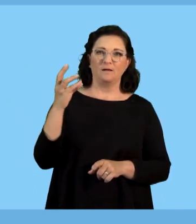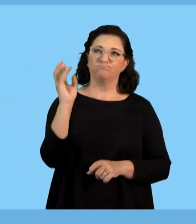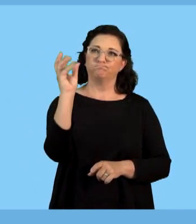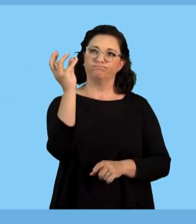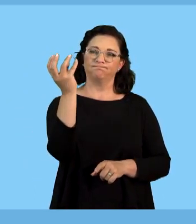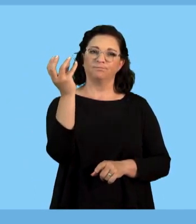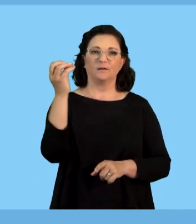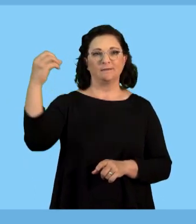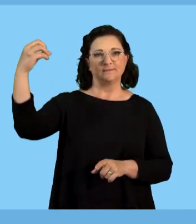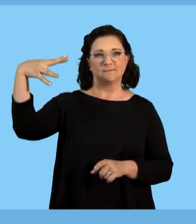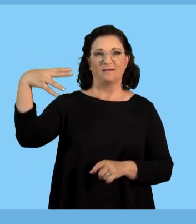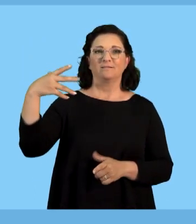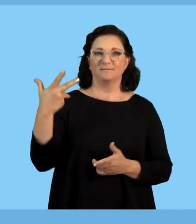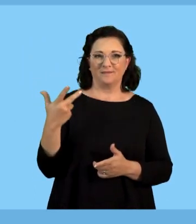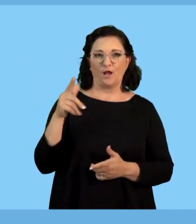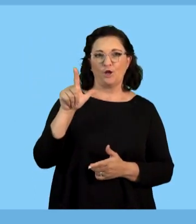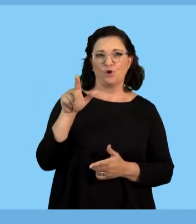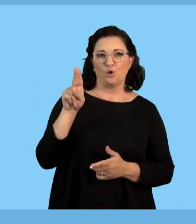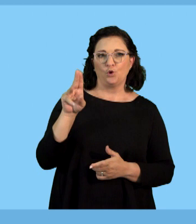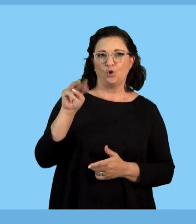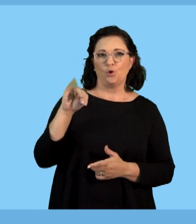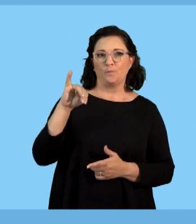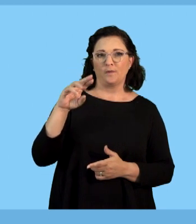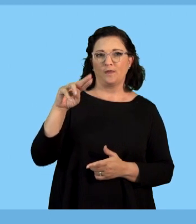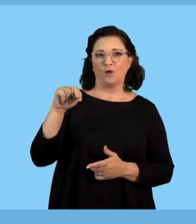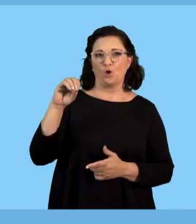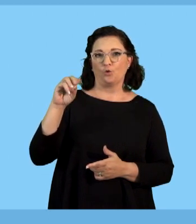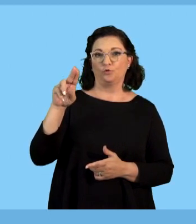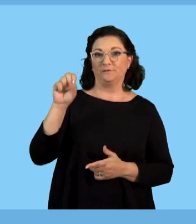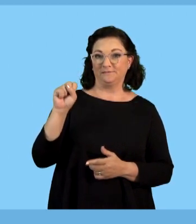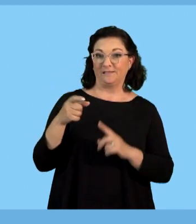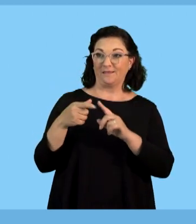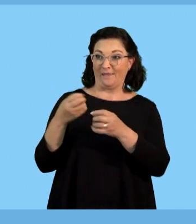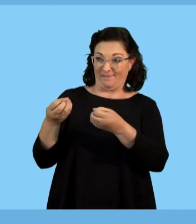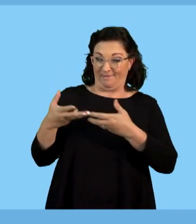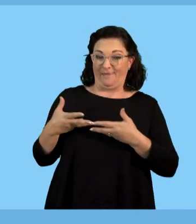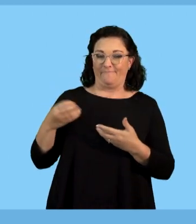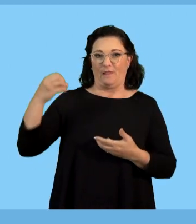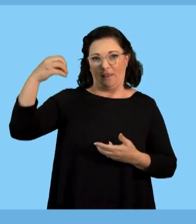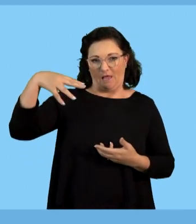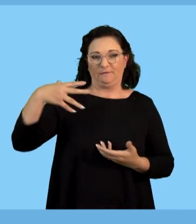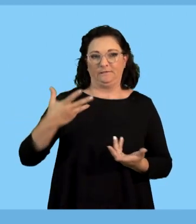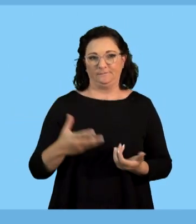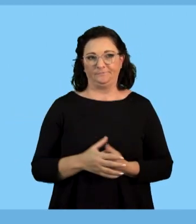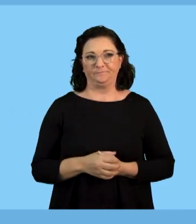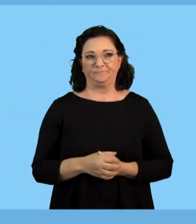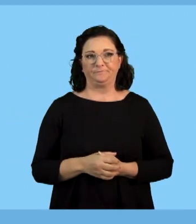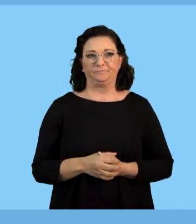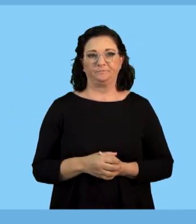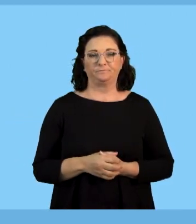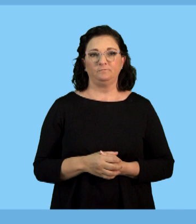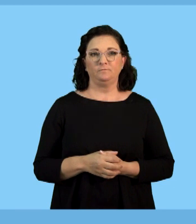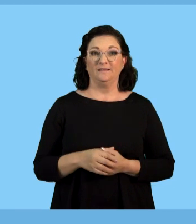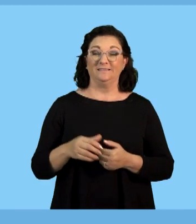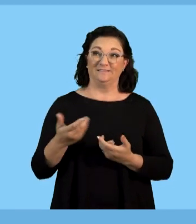sun, those ones are regarded as our luminous objects because they give off light. So they supply the light. So now, we say that